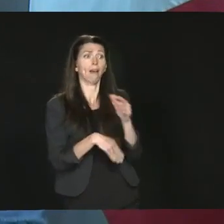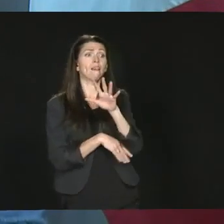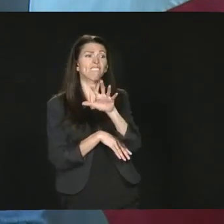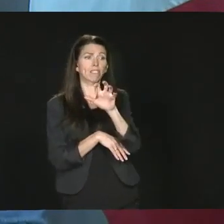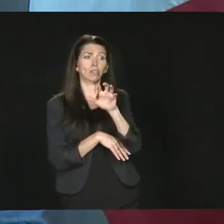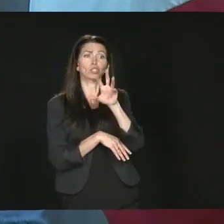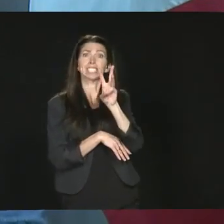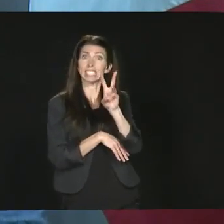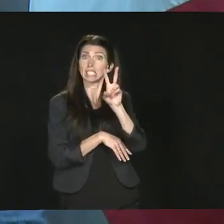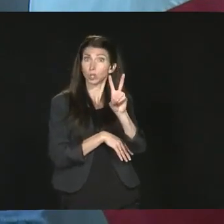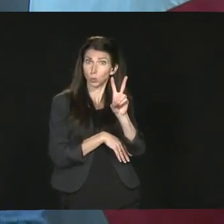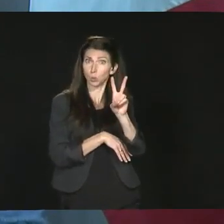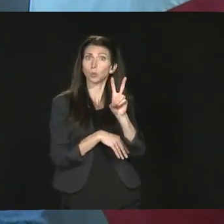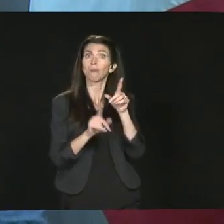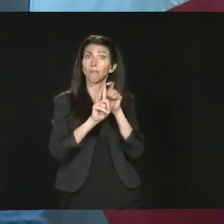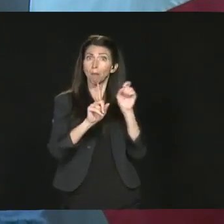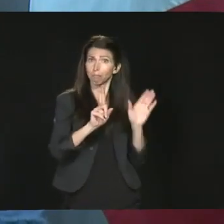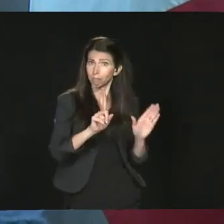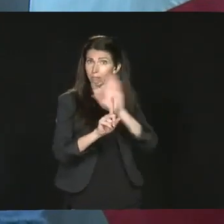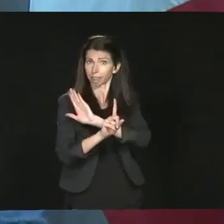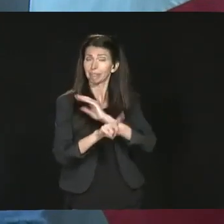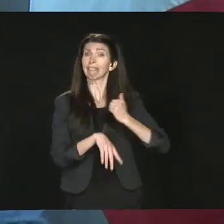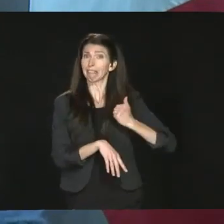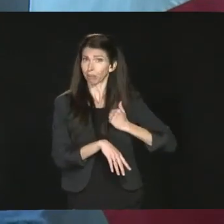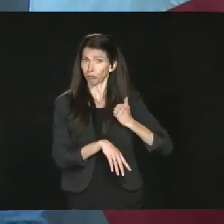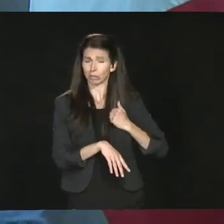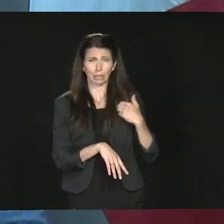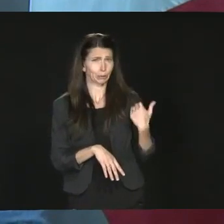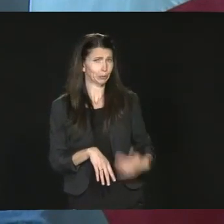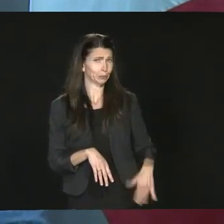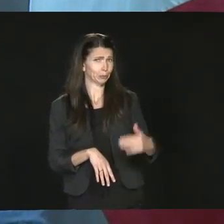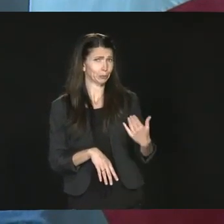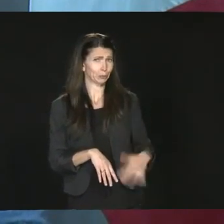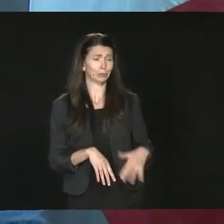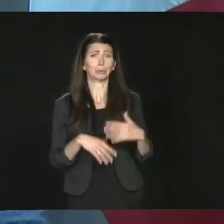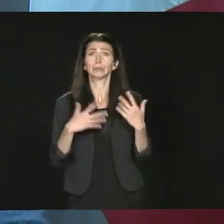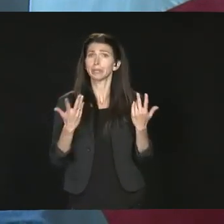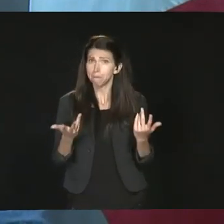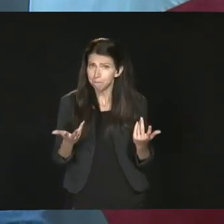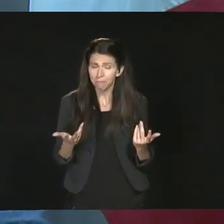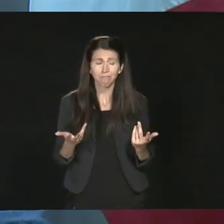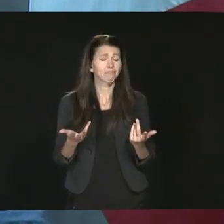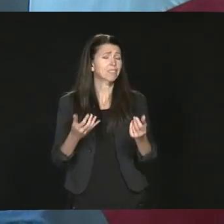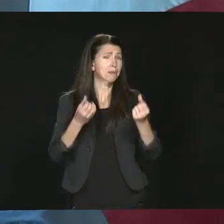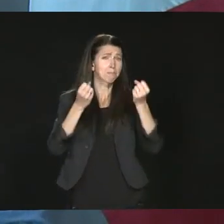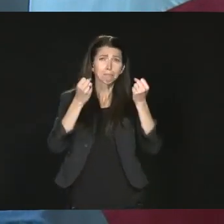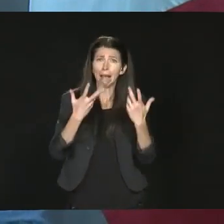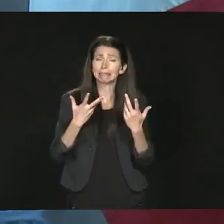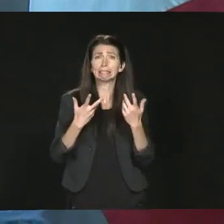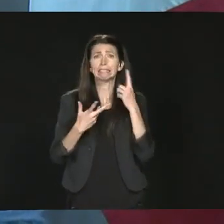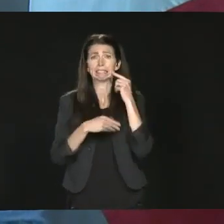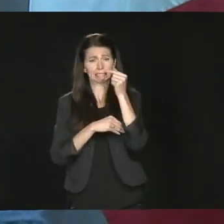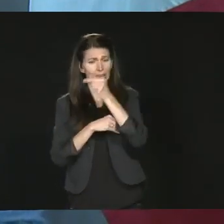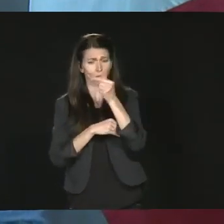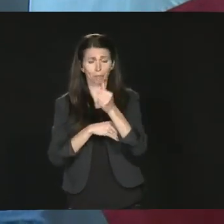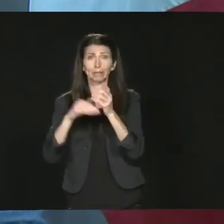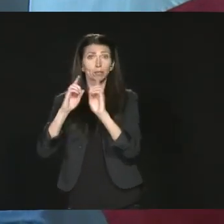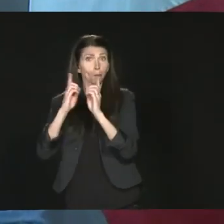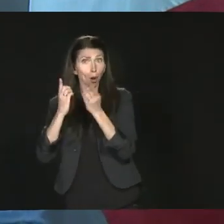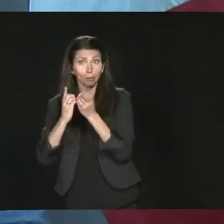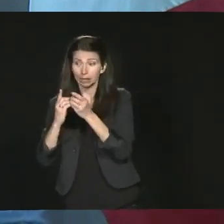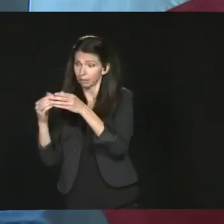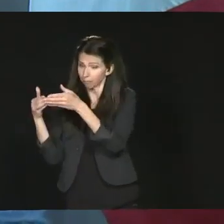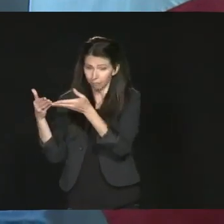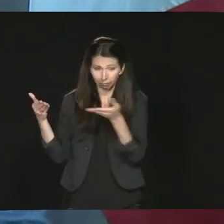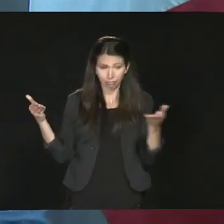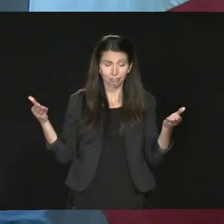et organismes gouvernementaux ont accès aux prototypes novateurs proposés et peuvent les